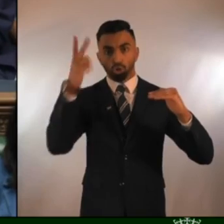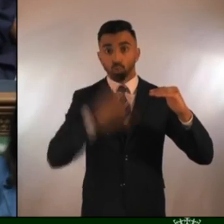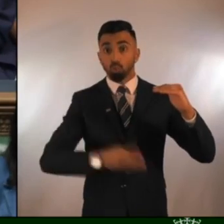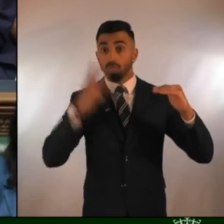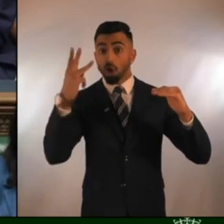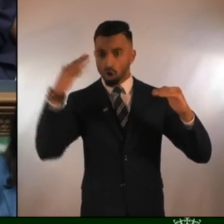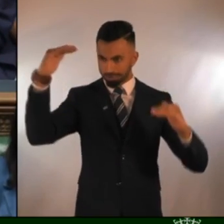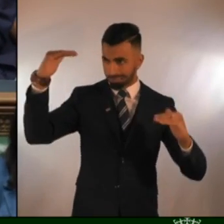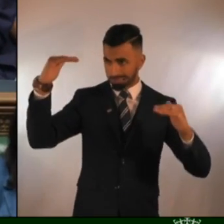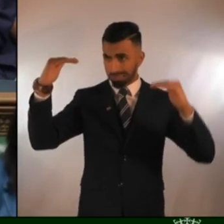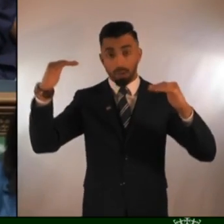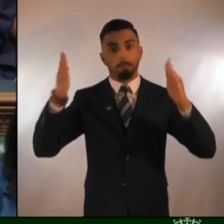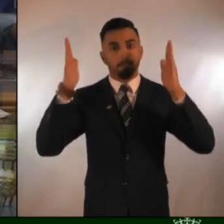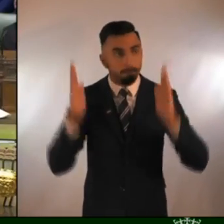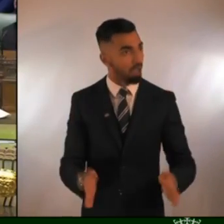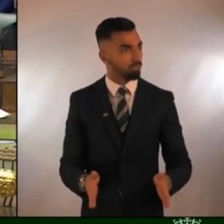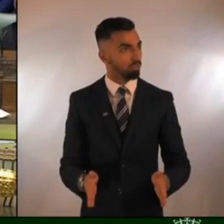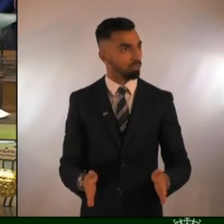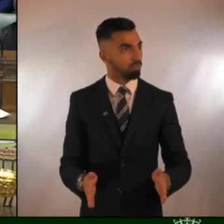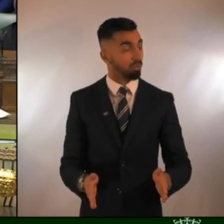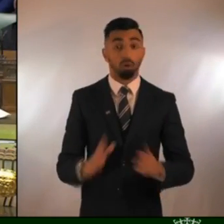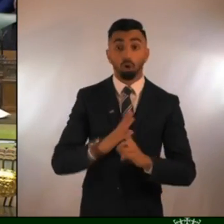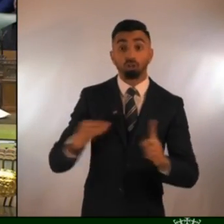low pay. We're getting it done.